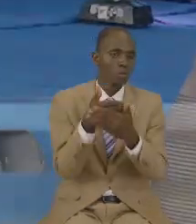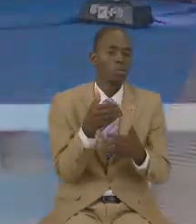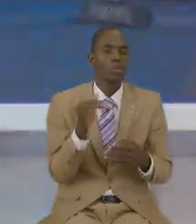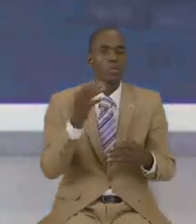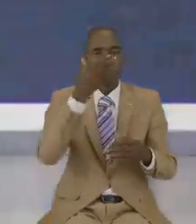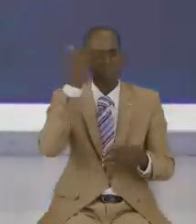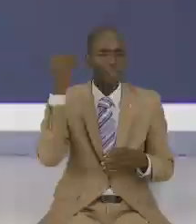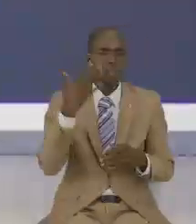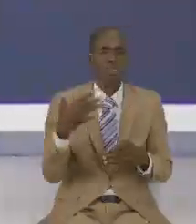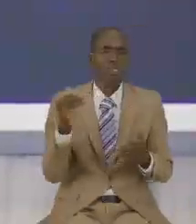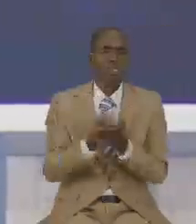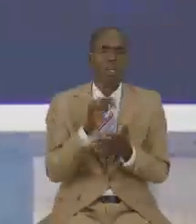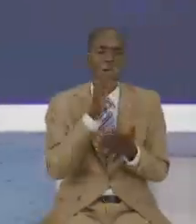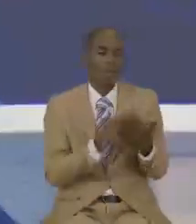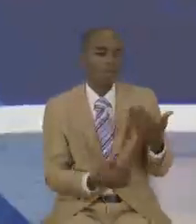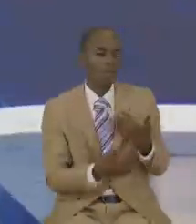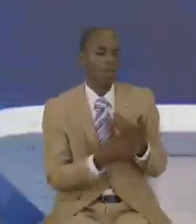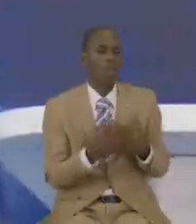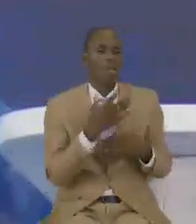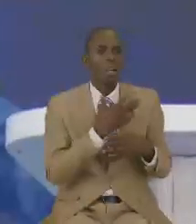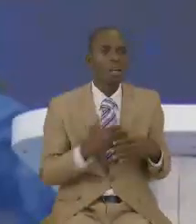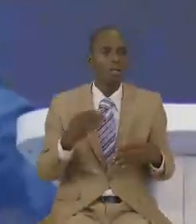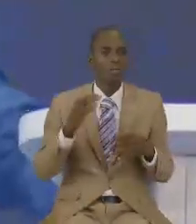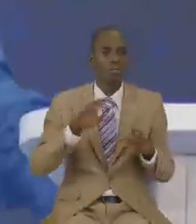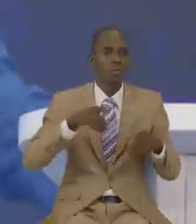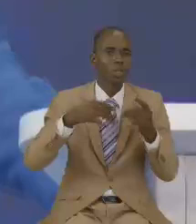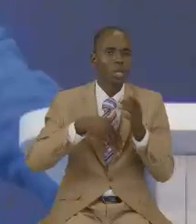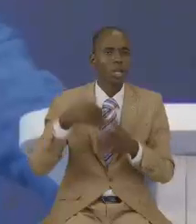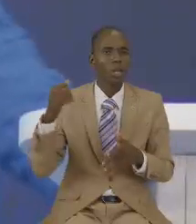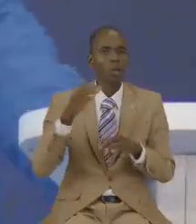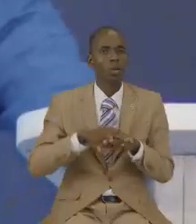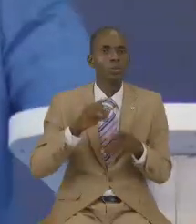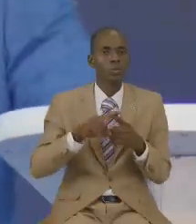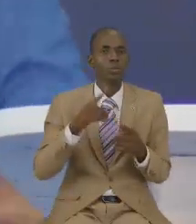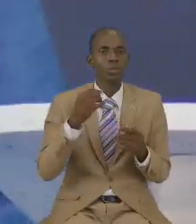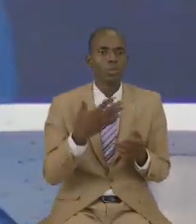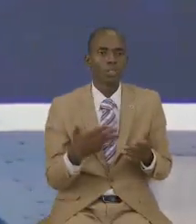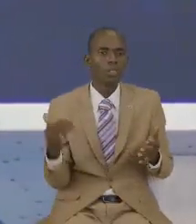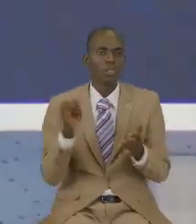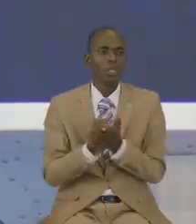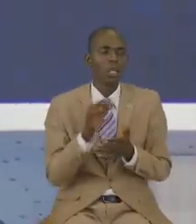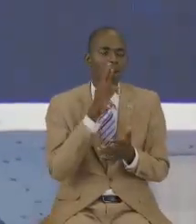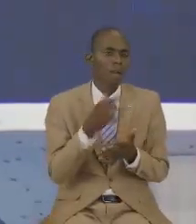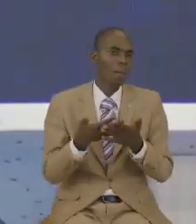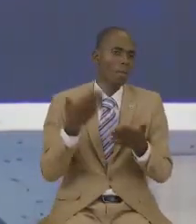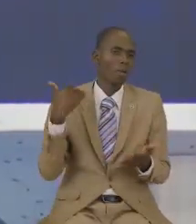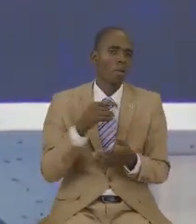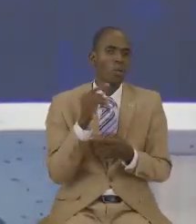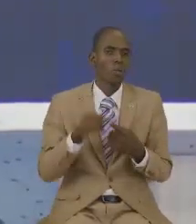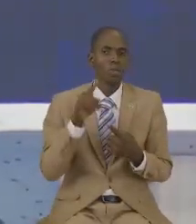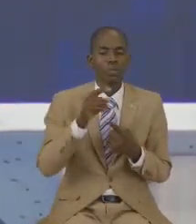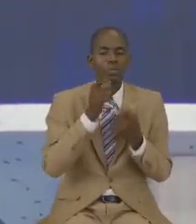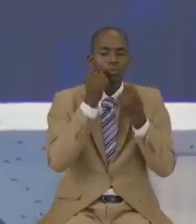are behind, I'm reaching forth unto those things which are before. When you wake up in the